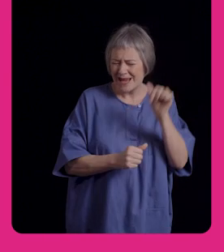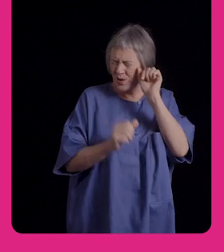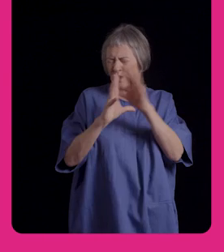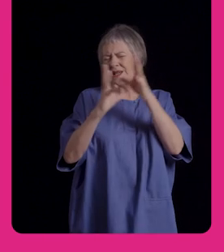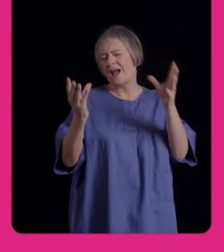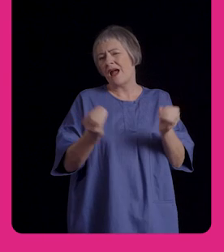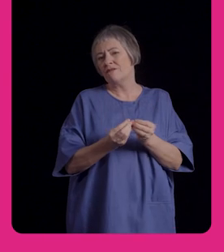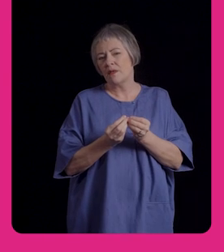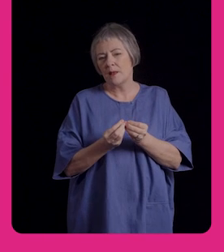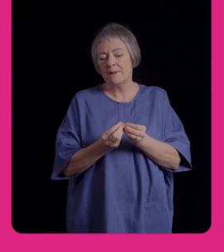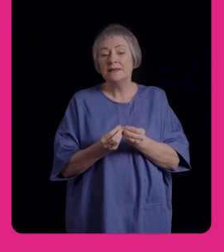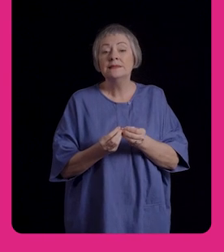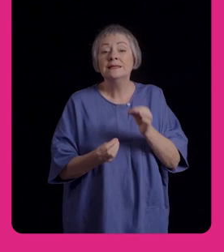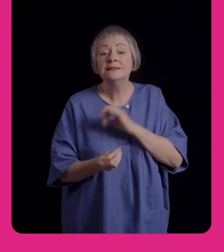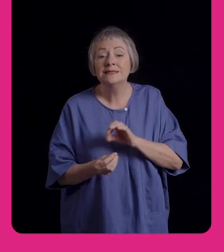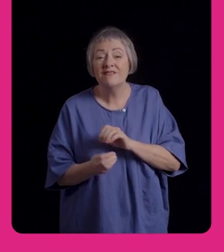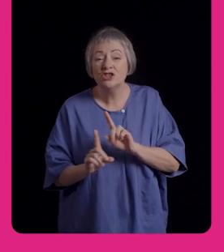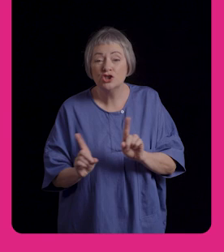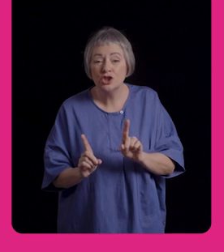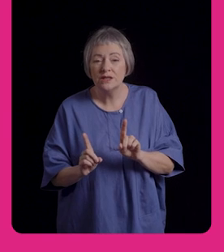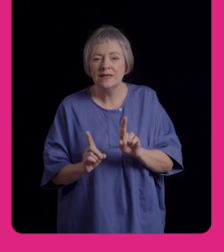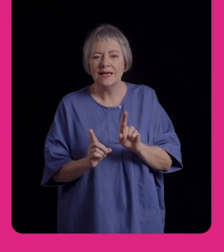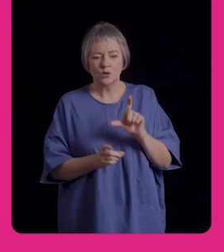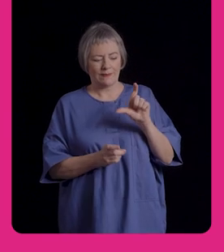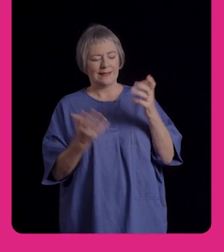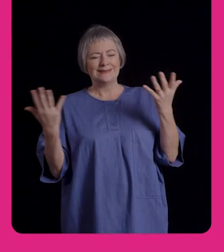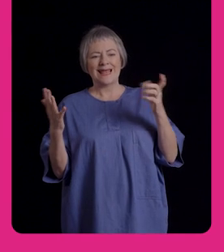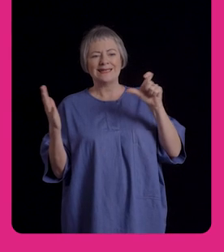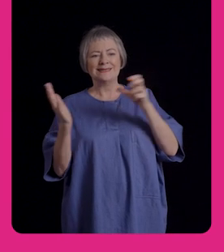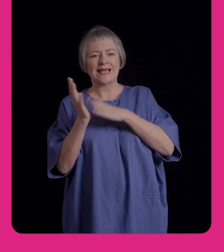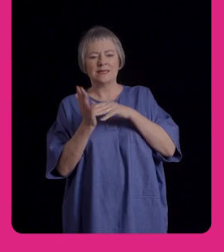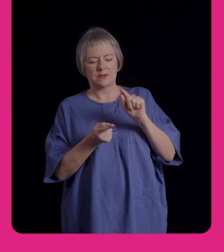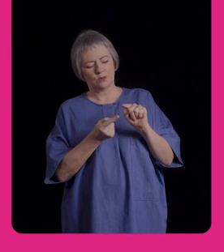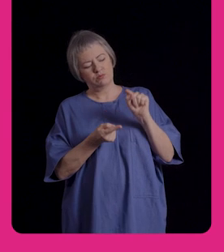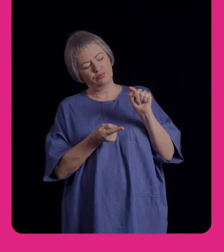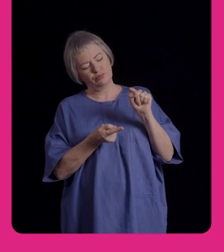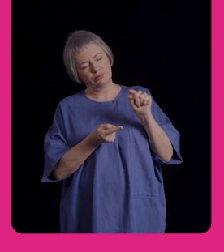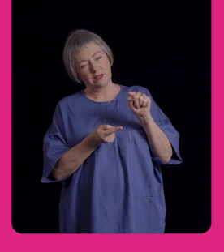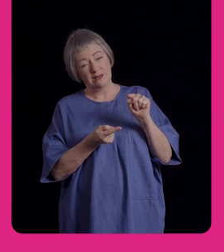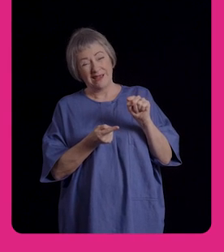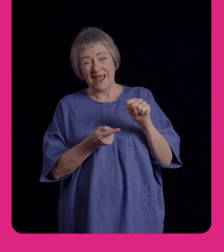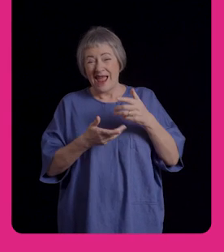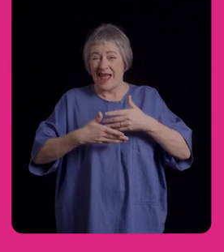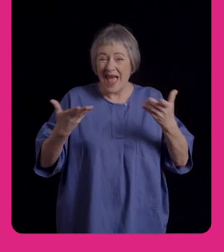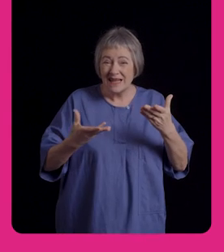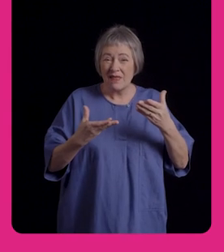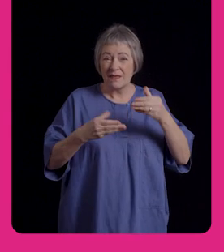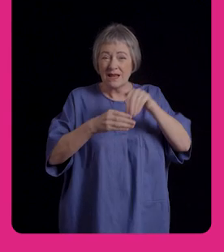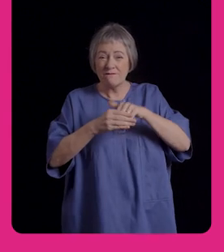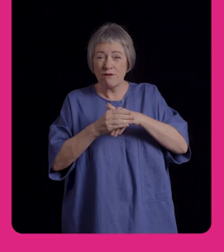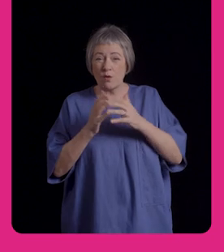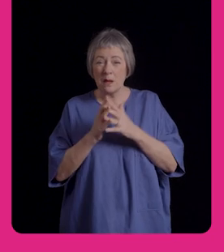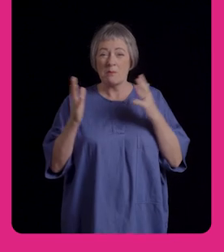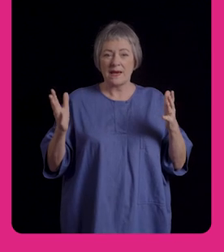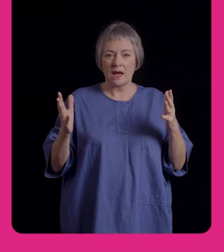everything. His major disadvantage is he's about 10 centimetres tall. So anything which involves being bigger than 10 centimetres